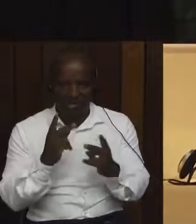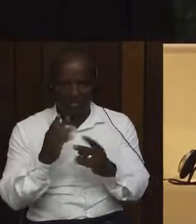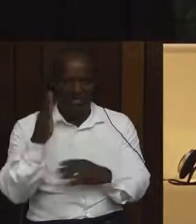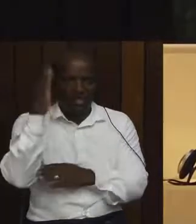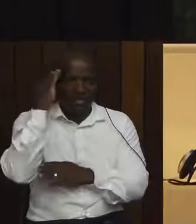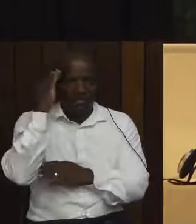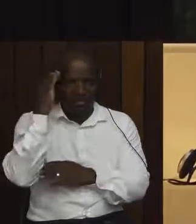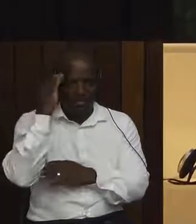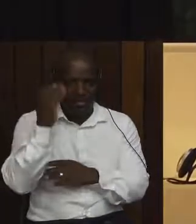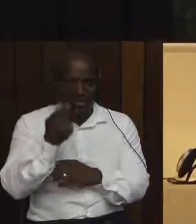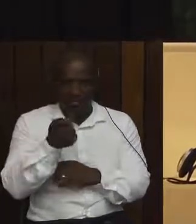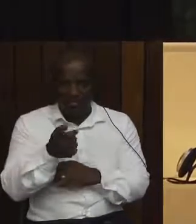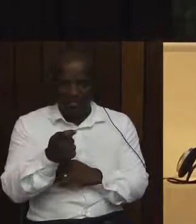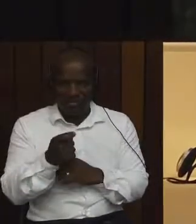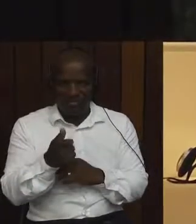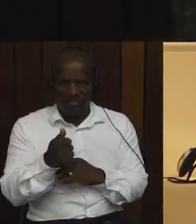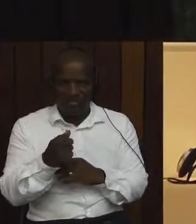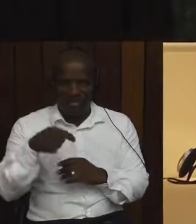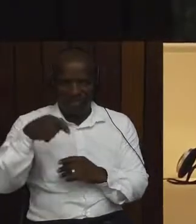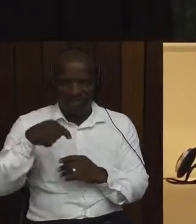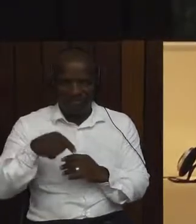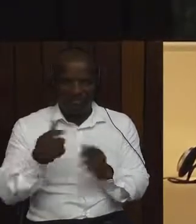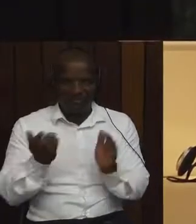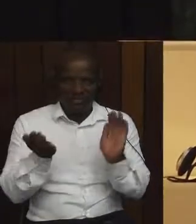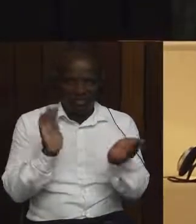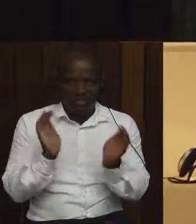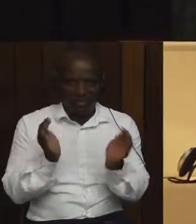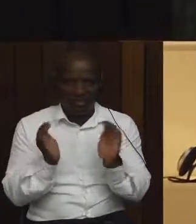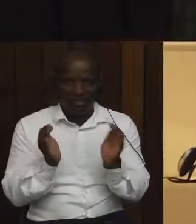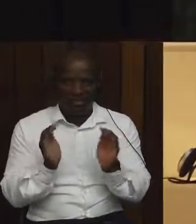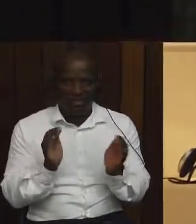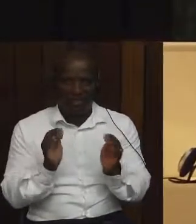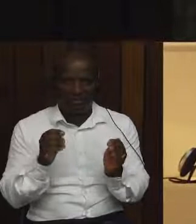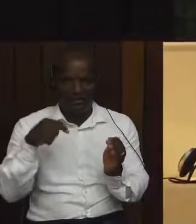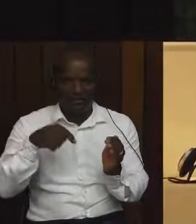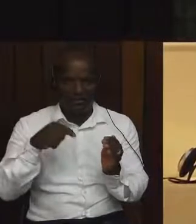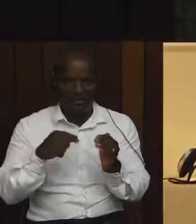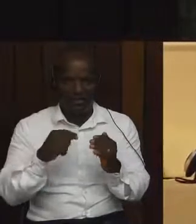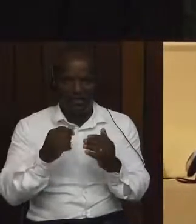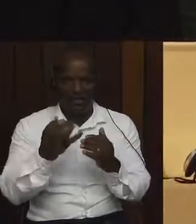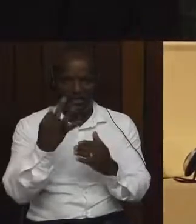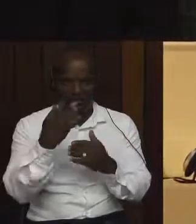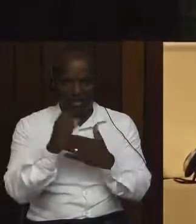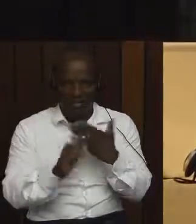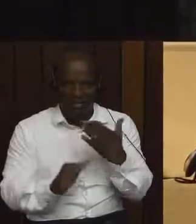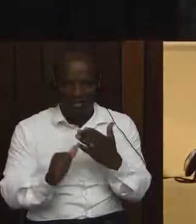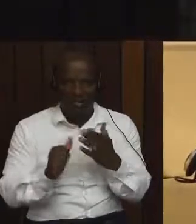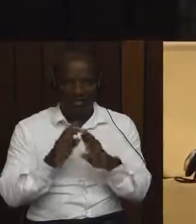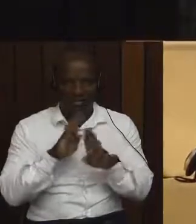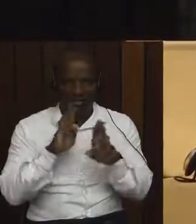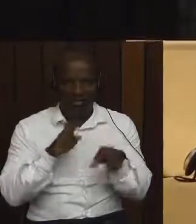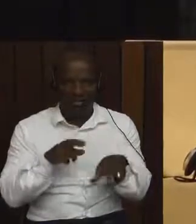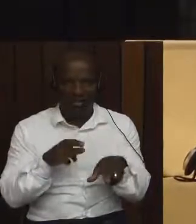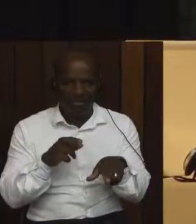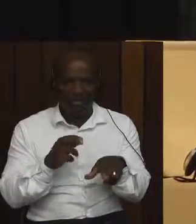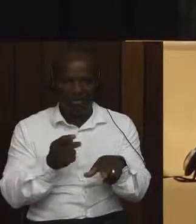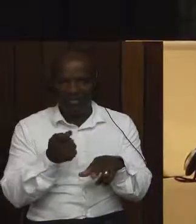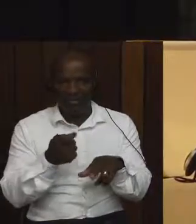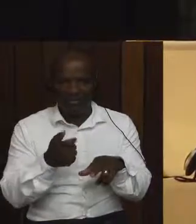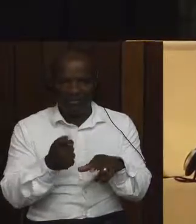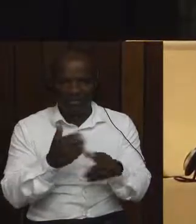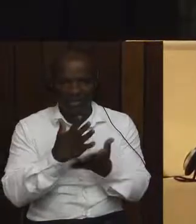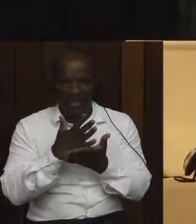particular issue when we compile our committee oversight report on the third quarter report. But I've noticed that there were some